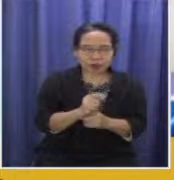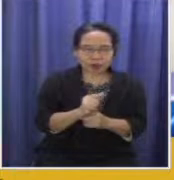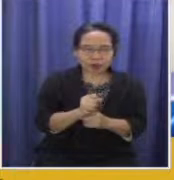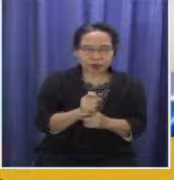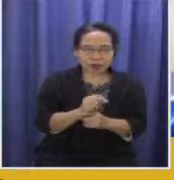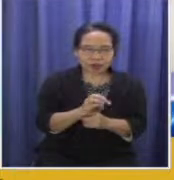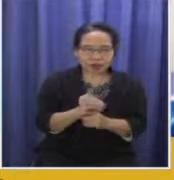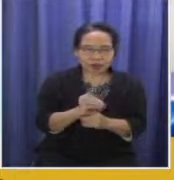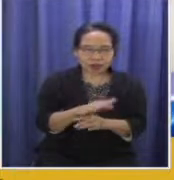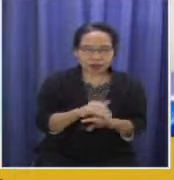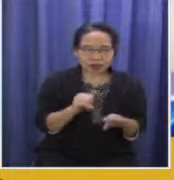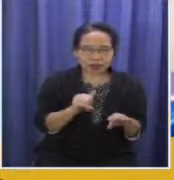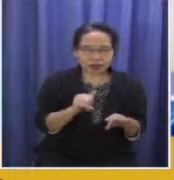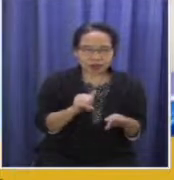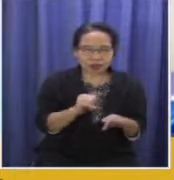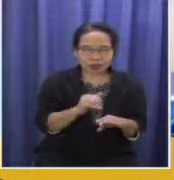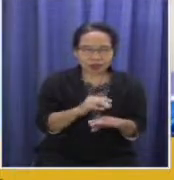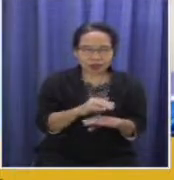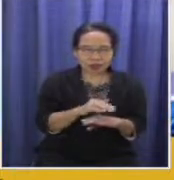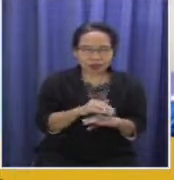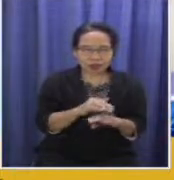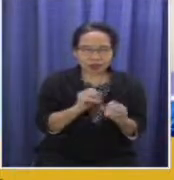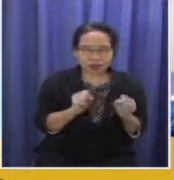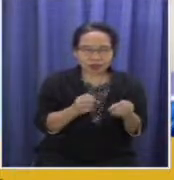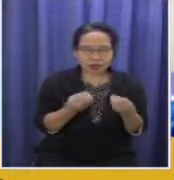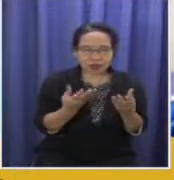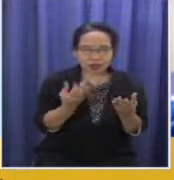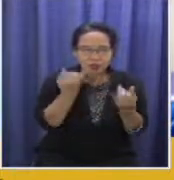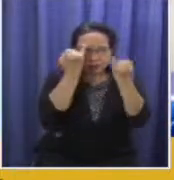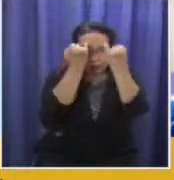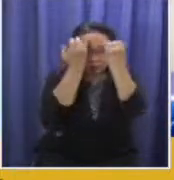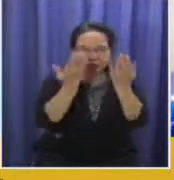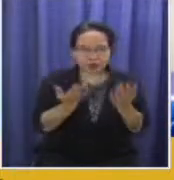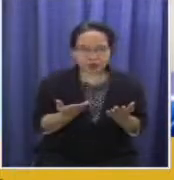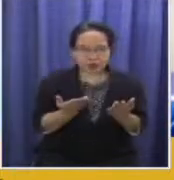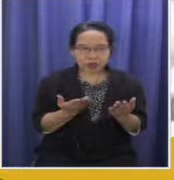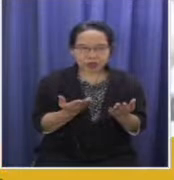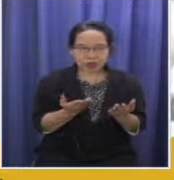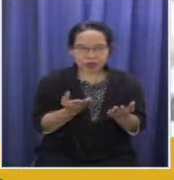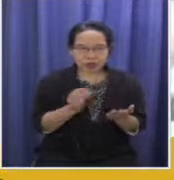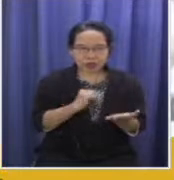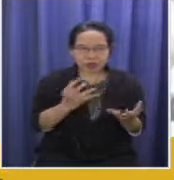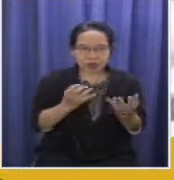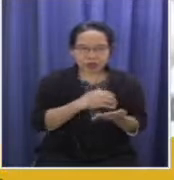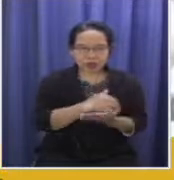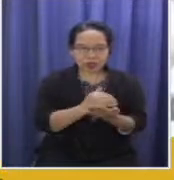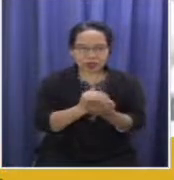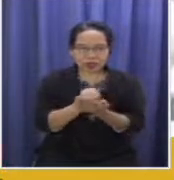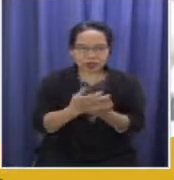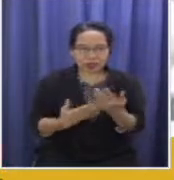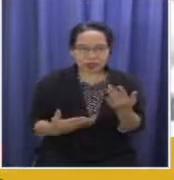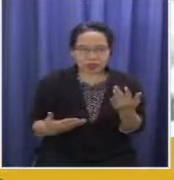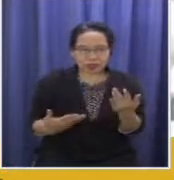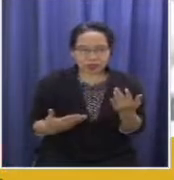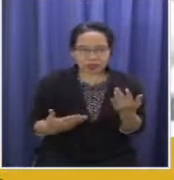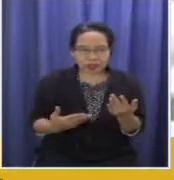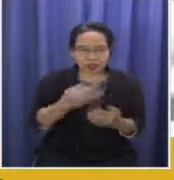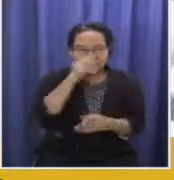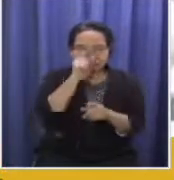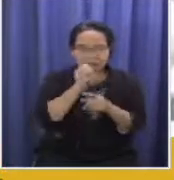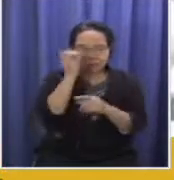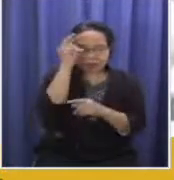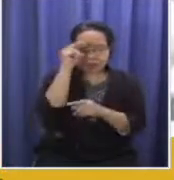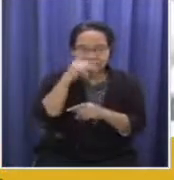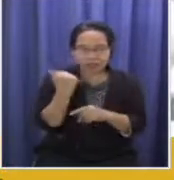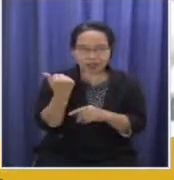asteroid called Bennu. Can you give that information? I want to share something to Brother Mohan